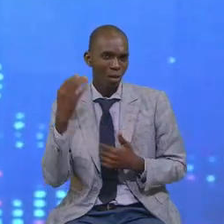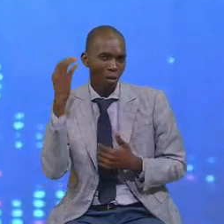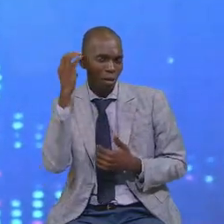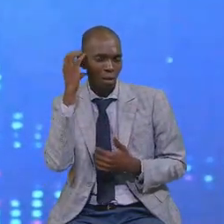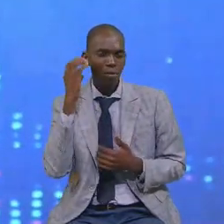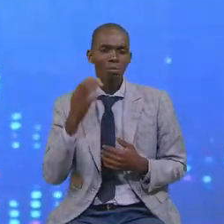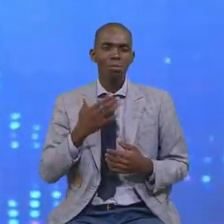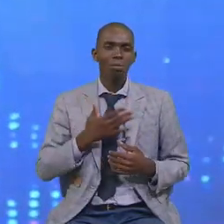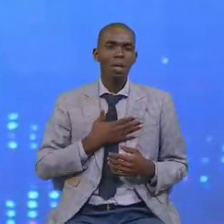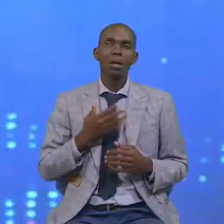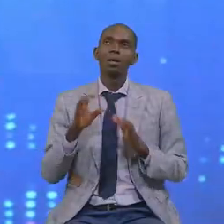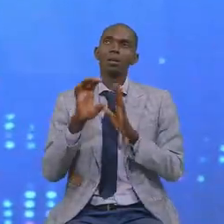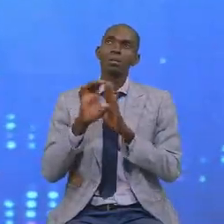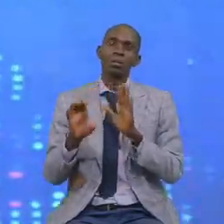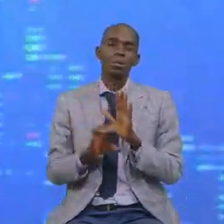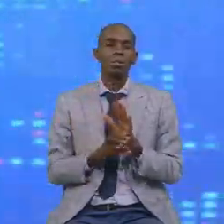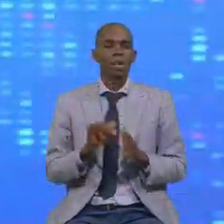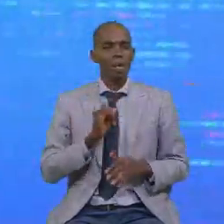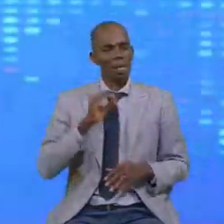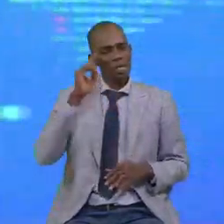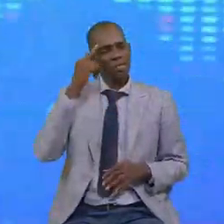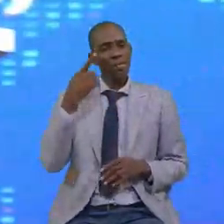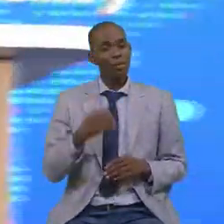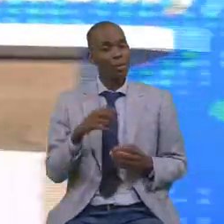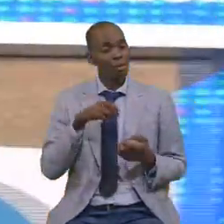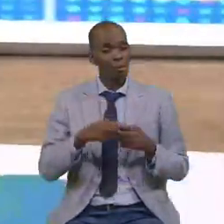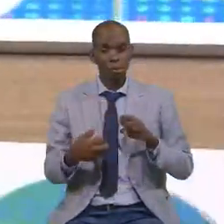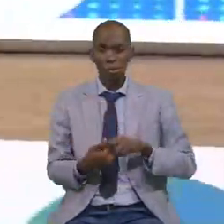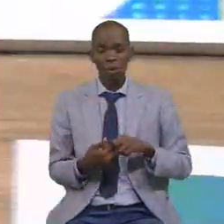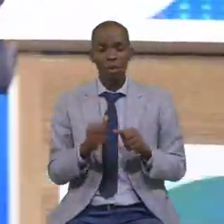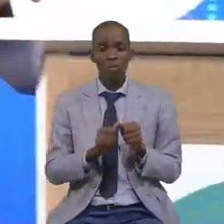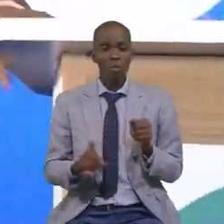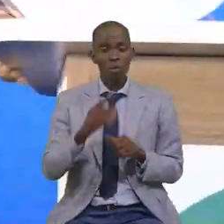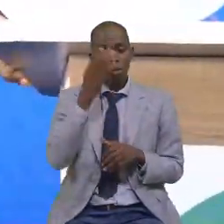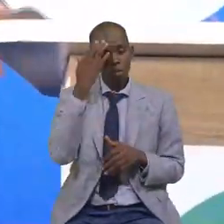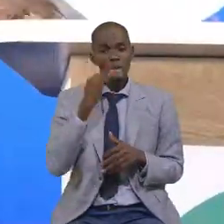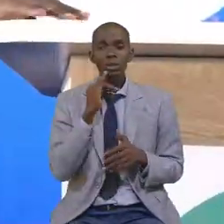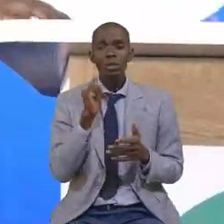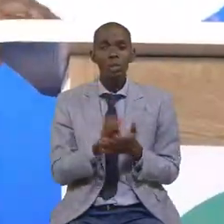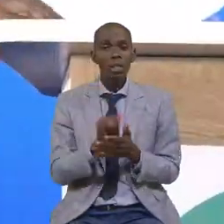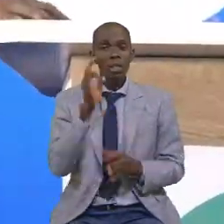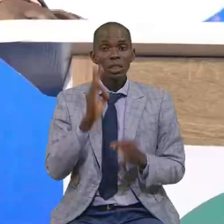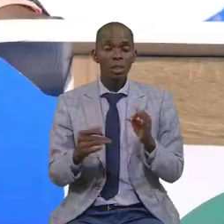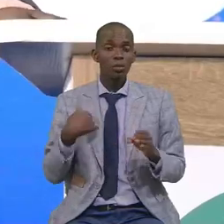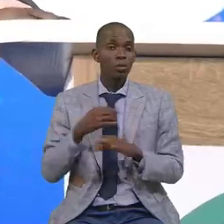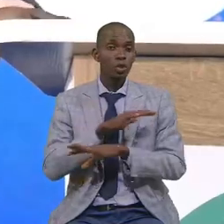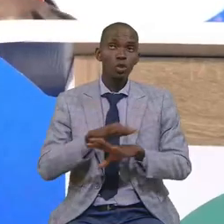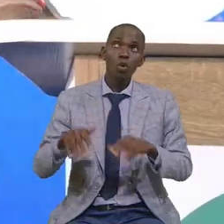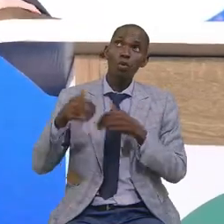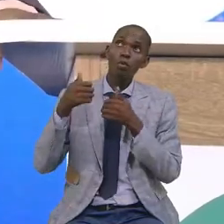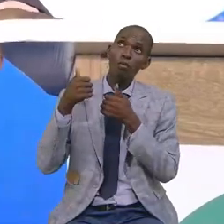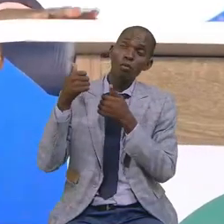my commandments. I think the challenge everyone knows is that if we do not follow the